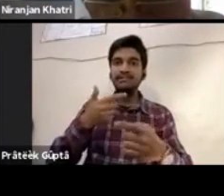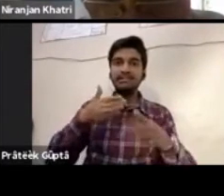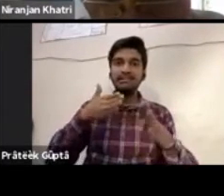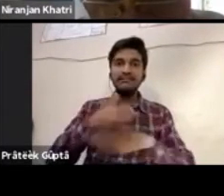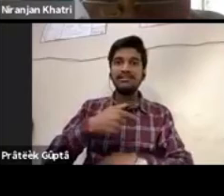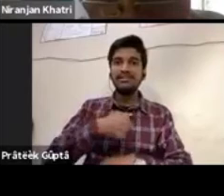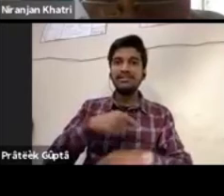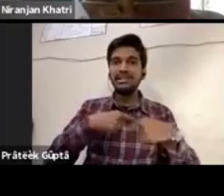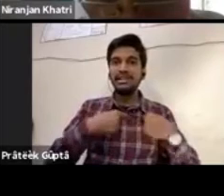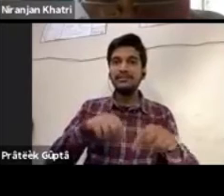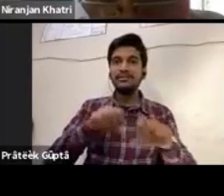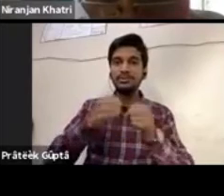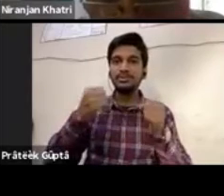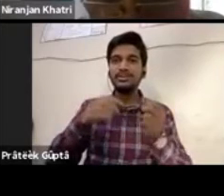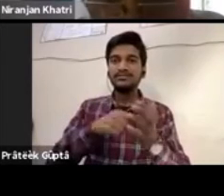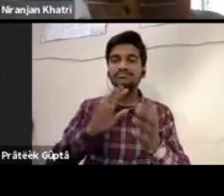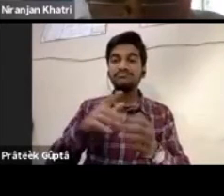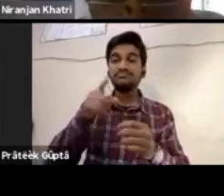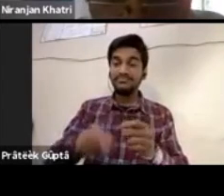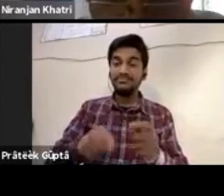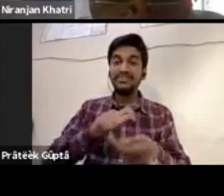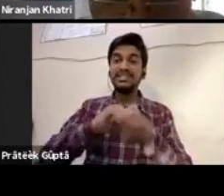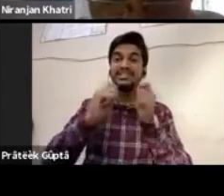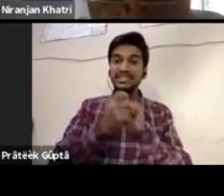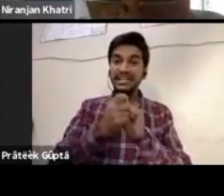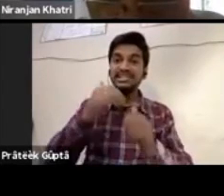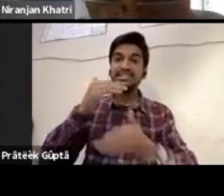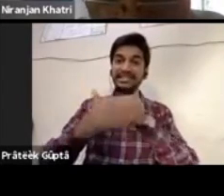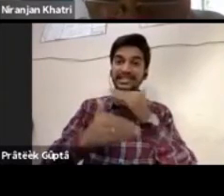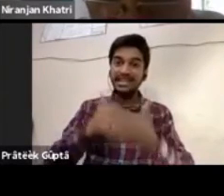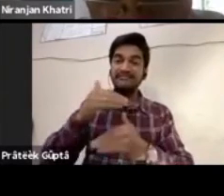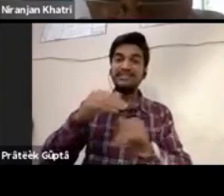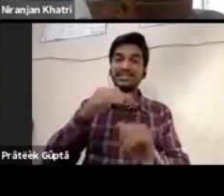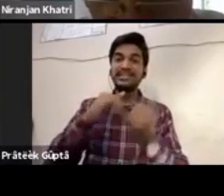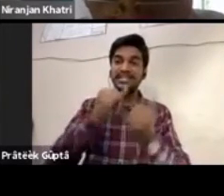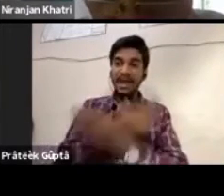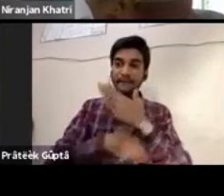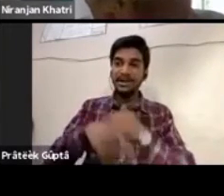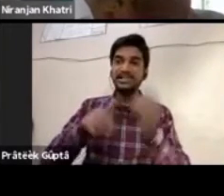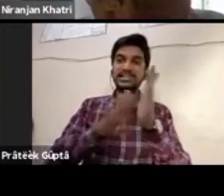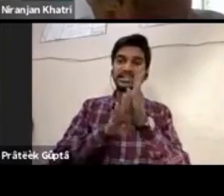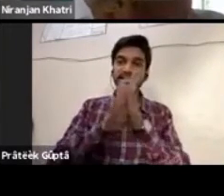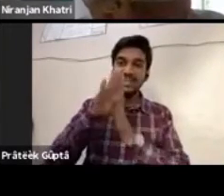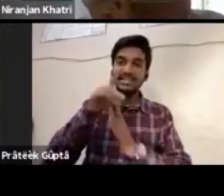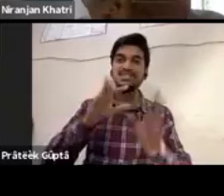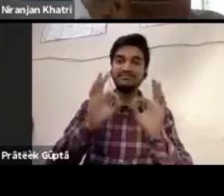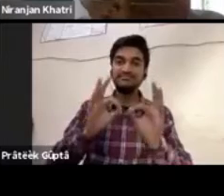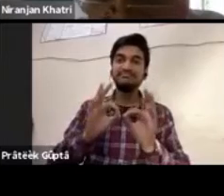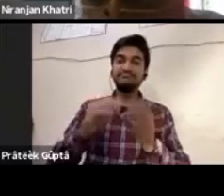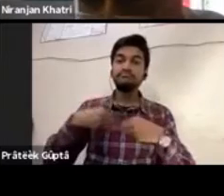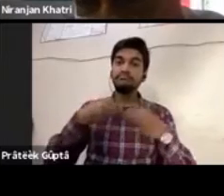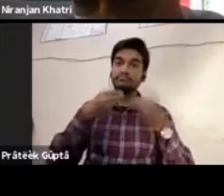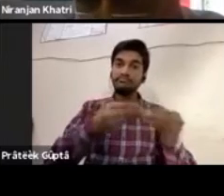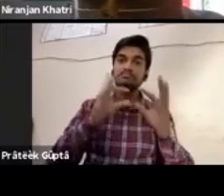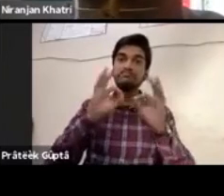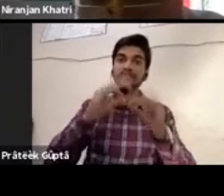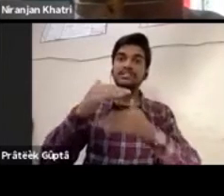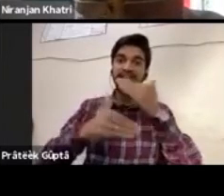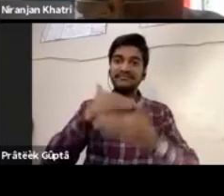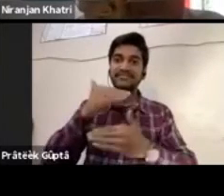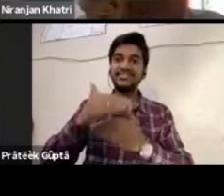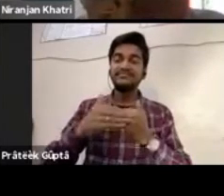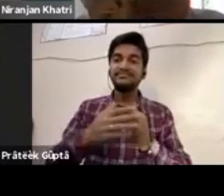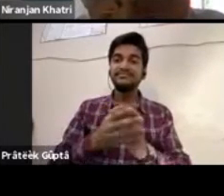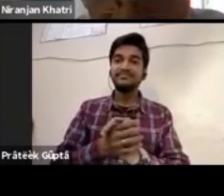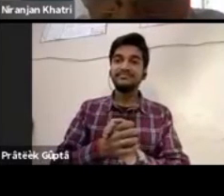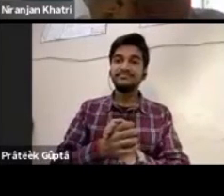I think Akash only made that point. There cannot be a category of disabled and abled. It is just that we are differently abled. So,